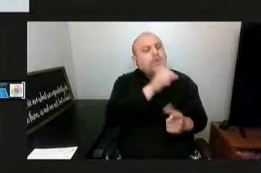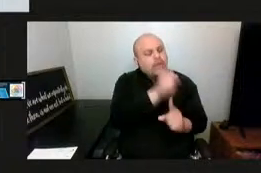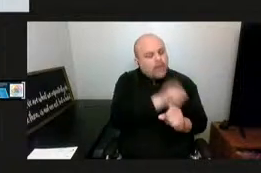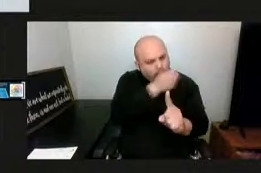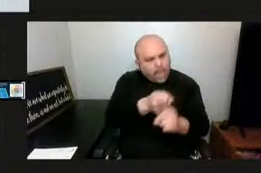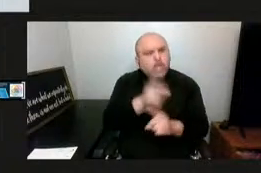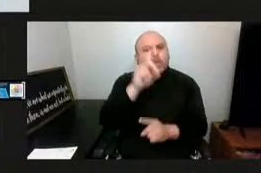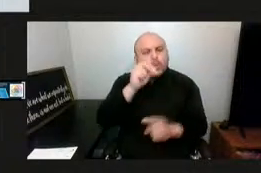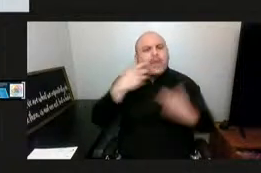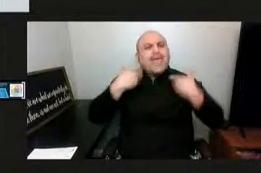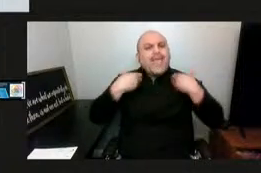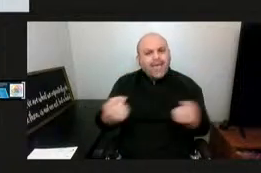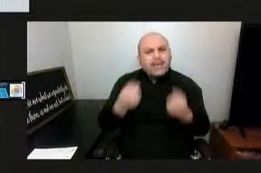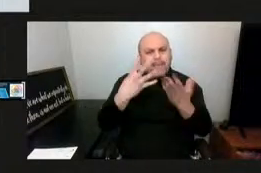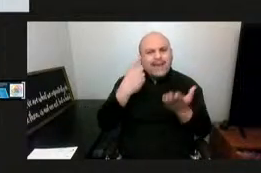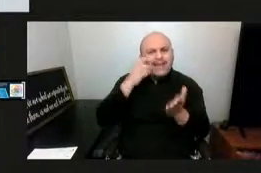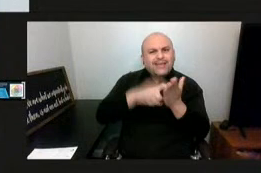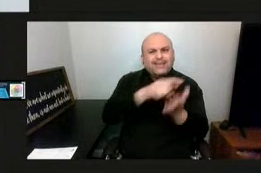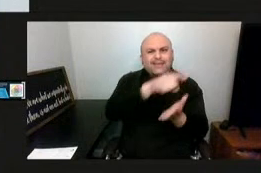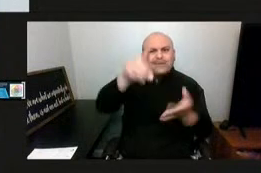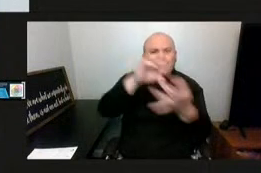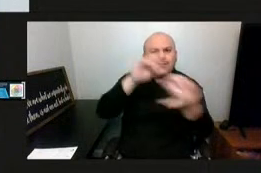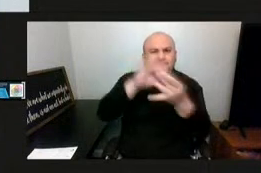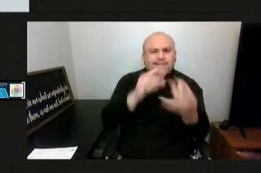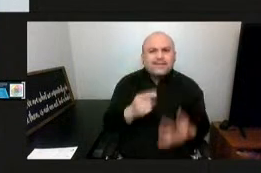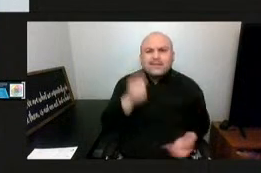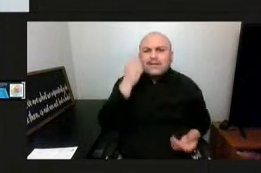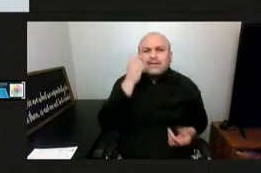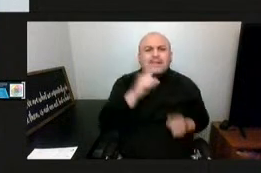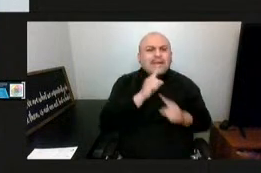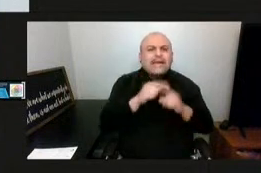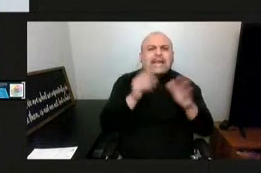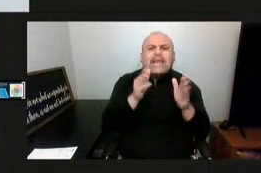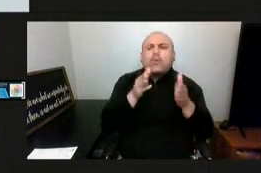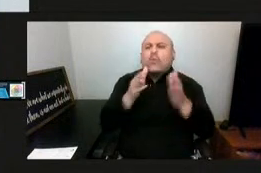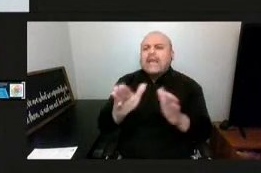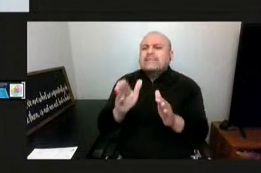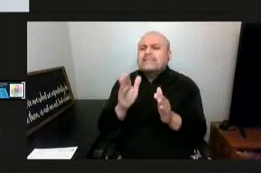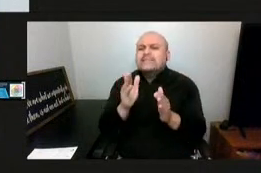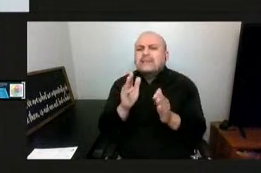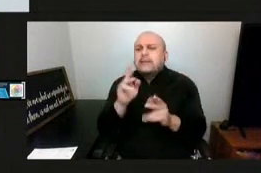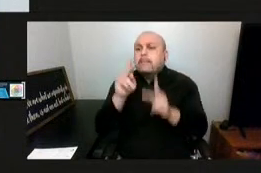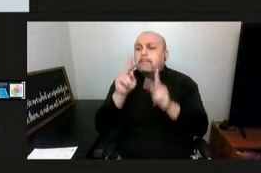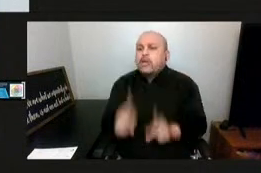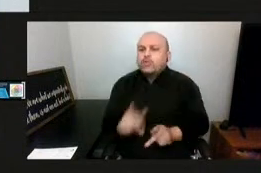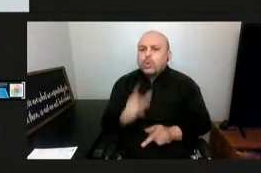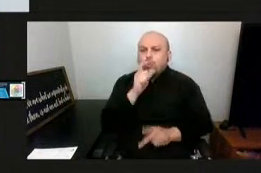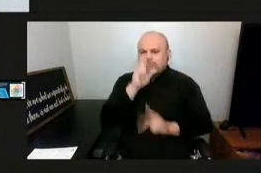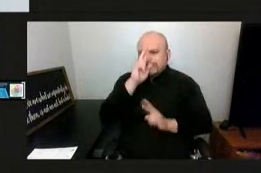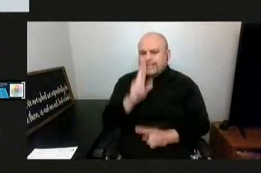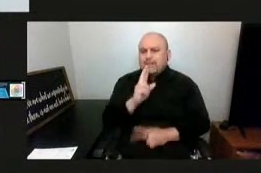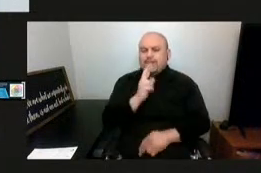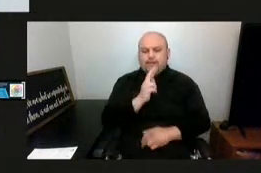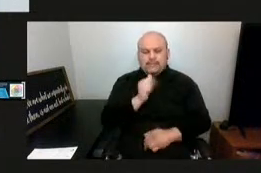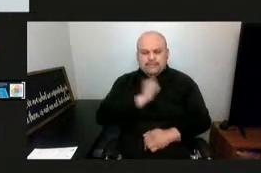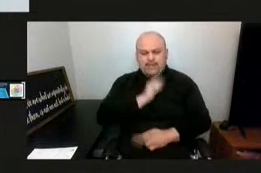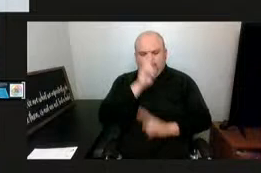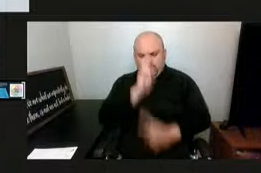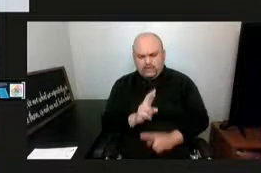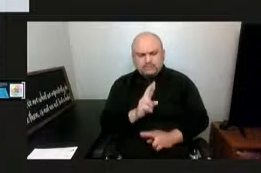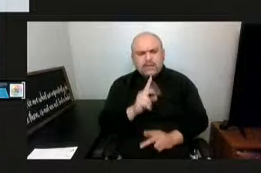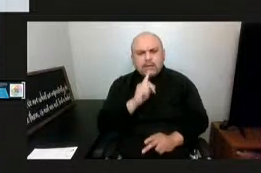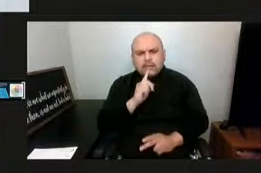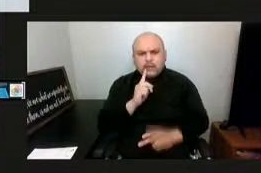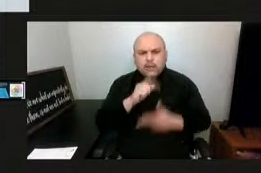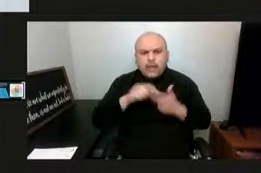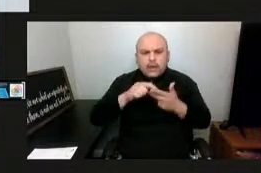have noted. Little ways in which a person's dignity is chipped away predicts poorer mental health